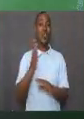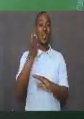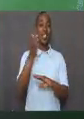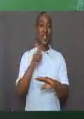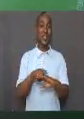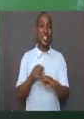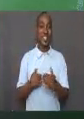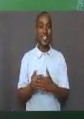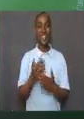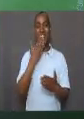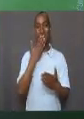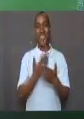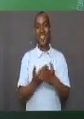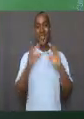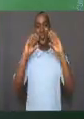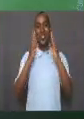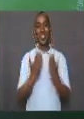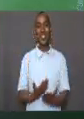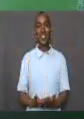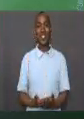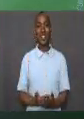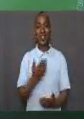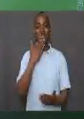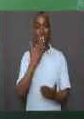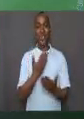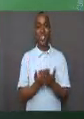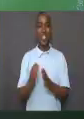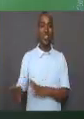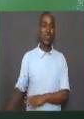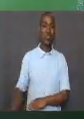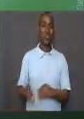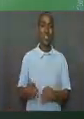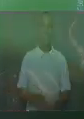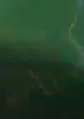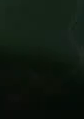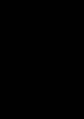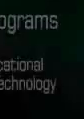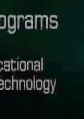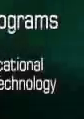time, thank you, teacher. Thank you, students.